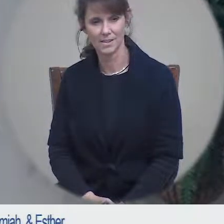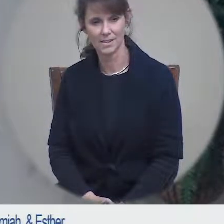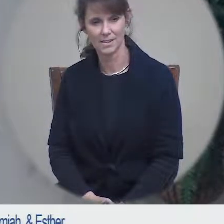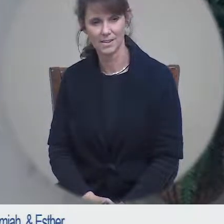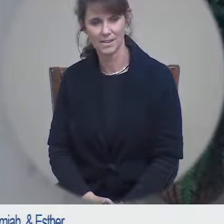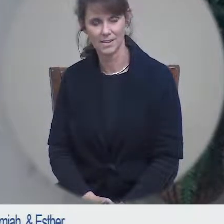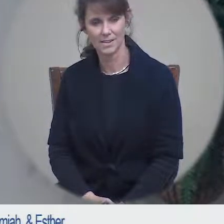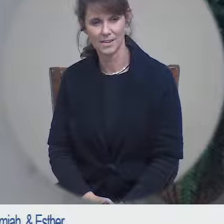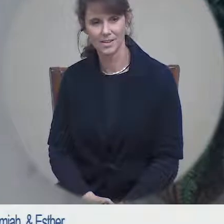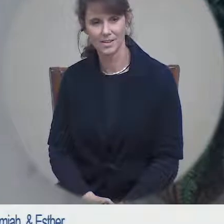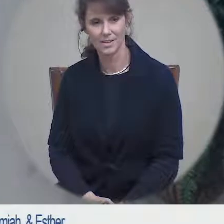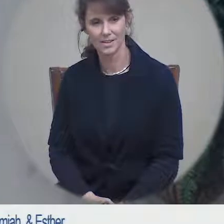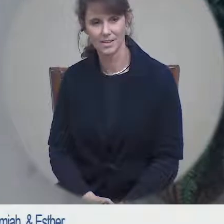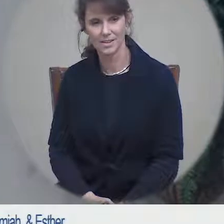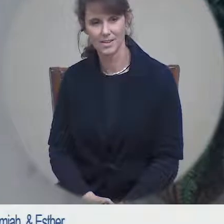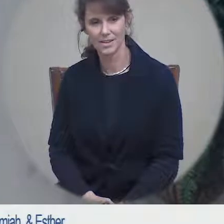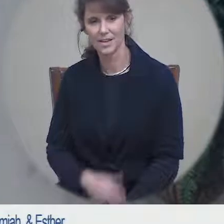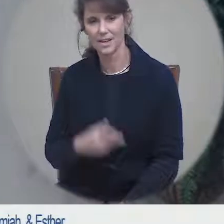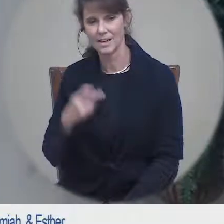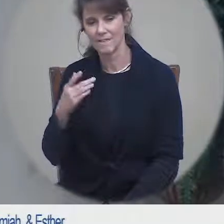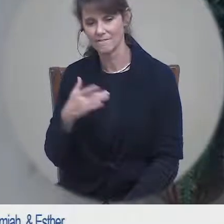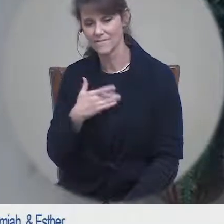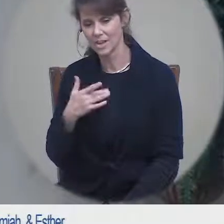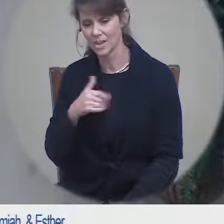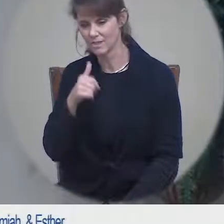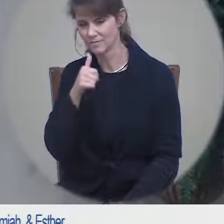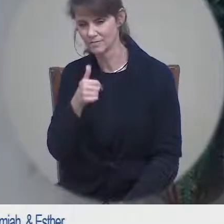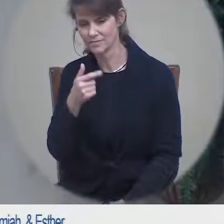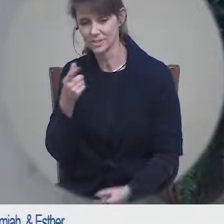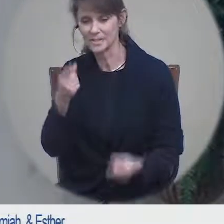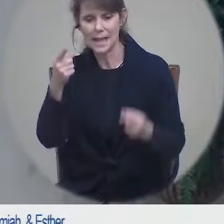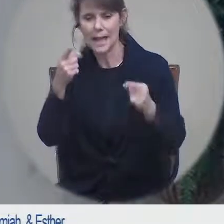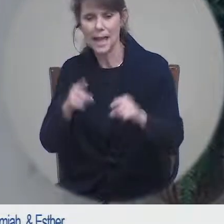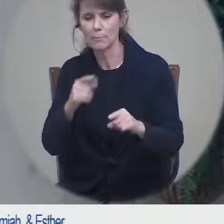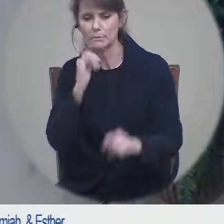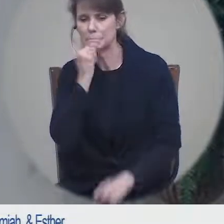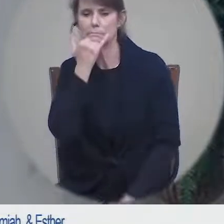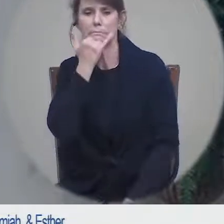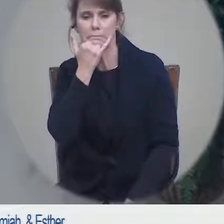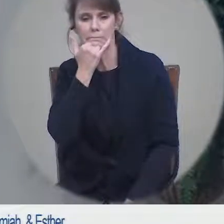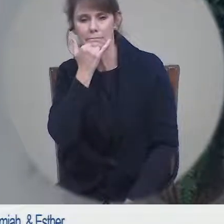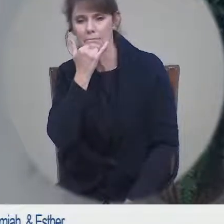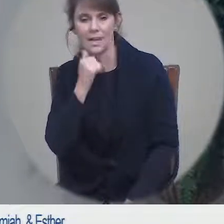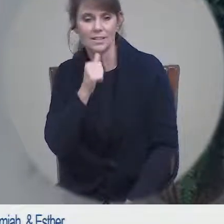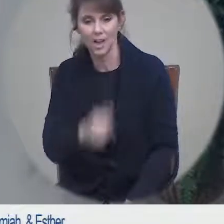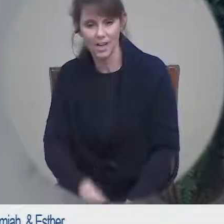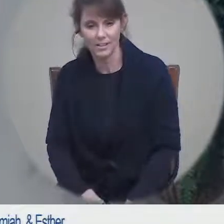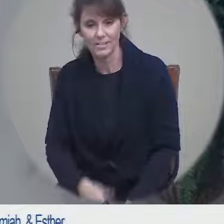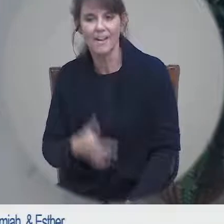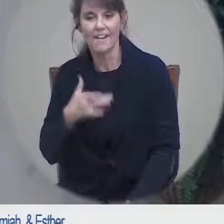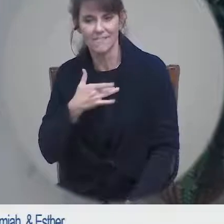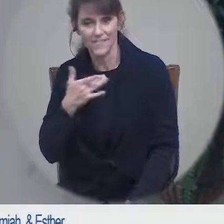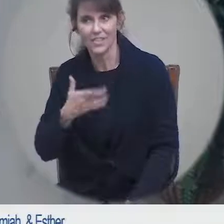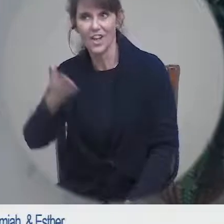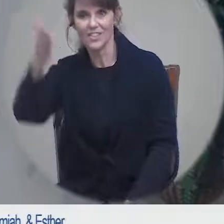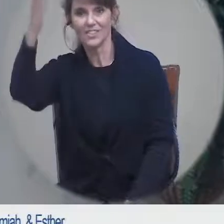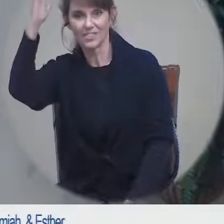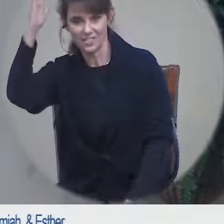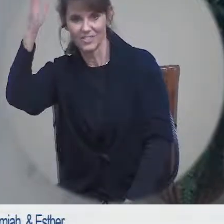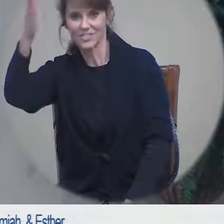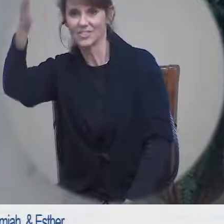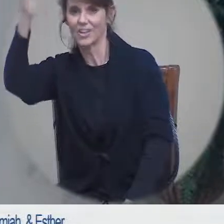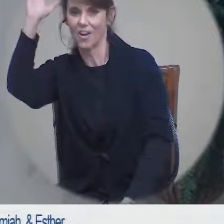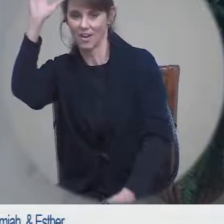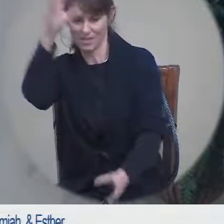very few, I believe, coincidences and accidents. I do believe there's happenstance. I do believe that.